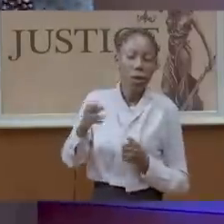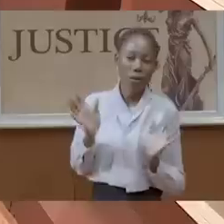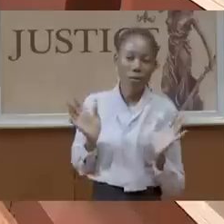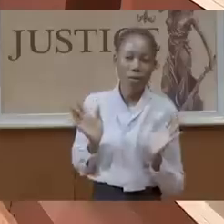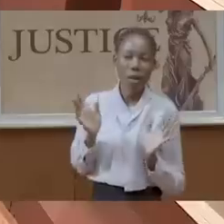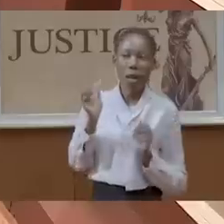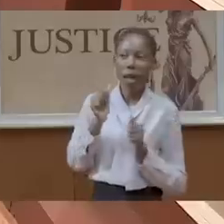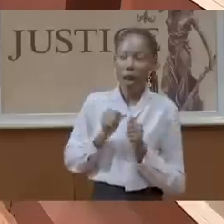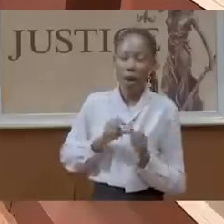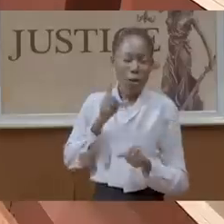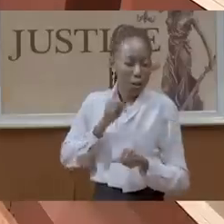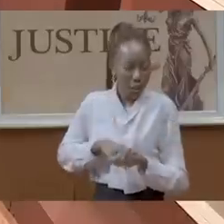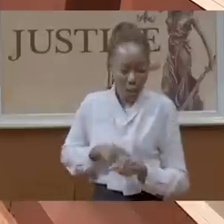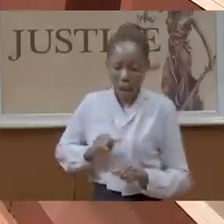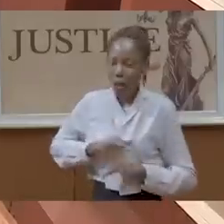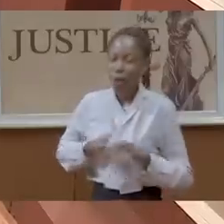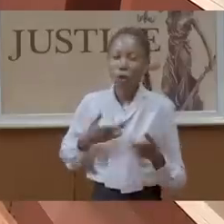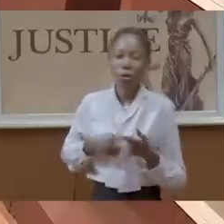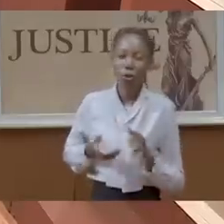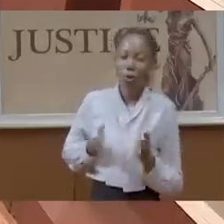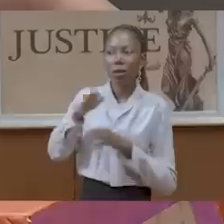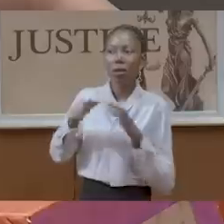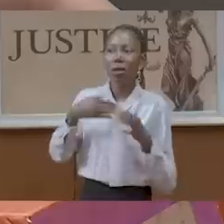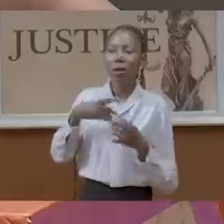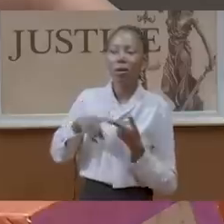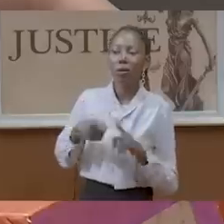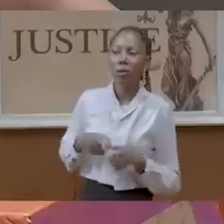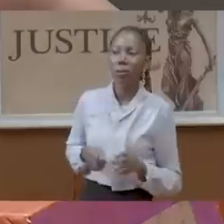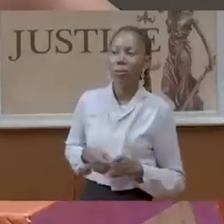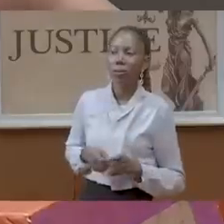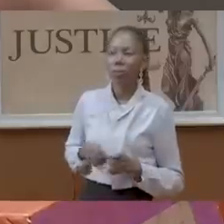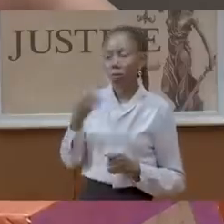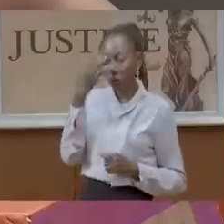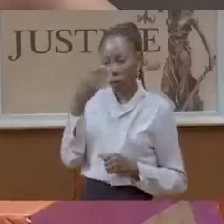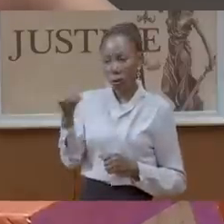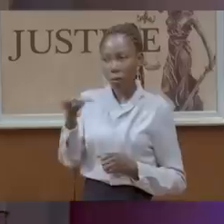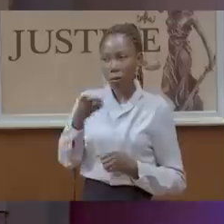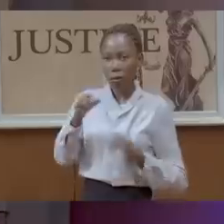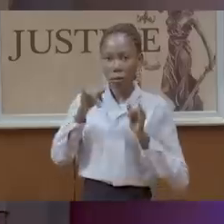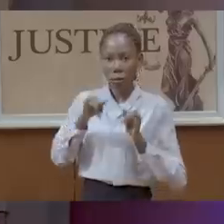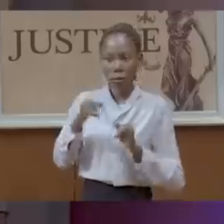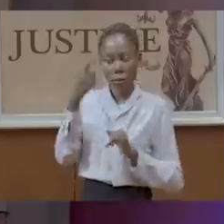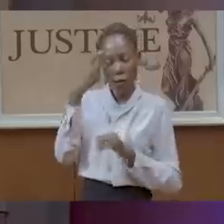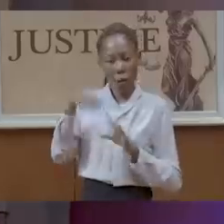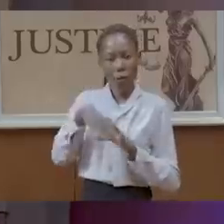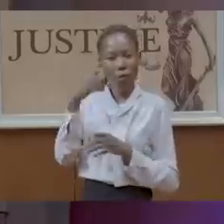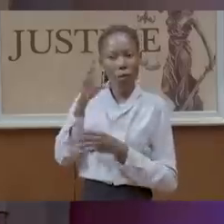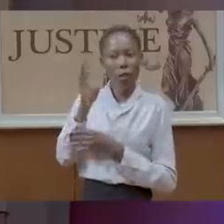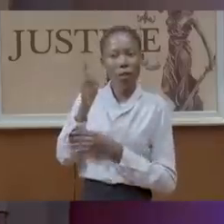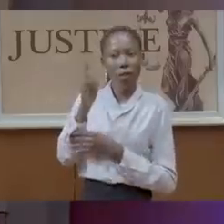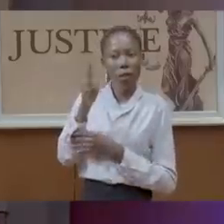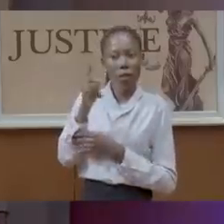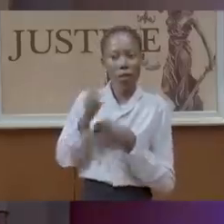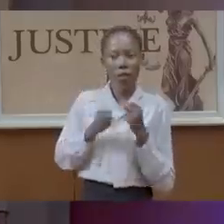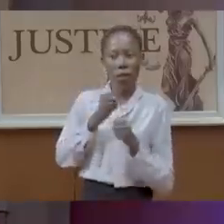pray God I don't die in this thing until we got married. This woman, we were married for 17 years. We lived